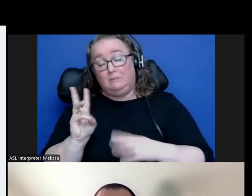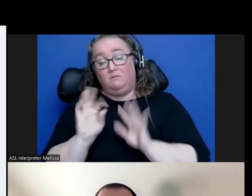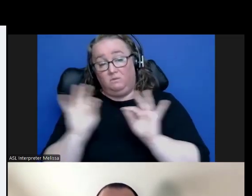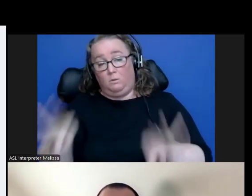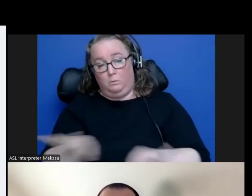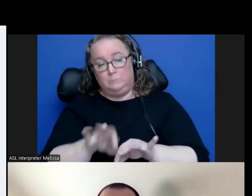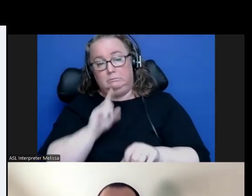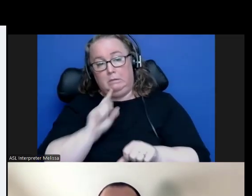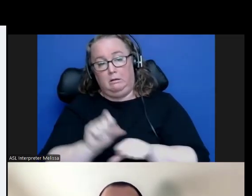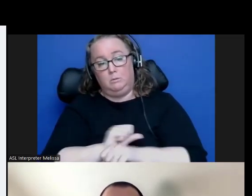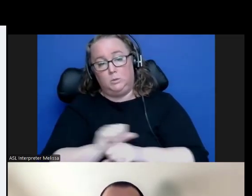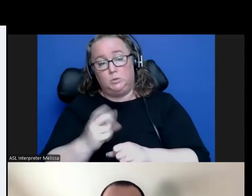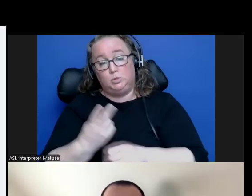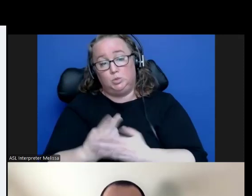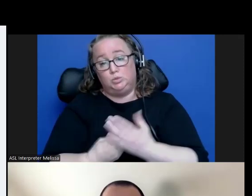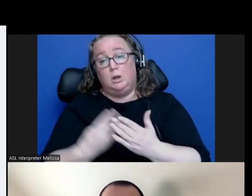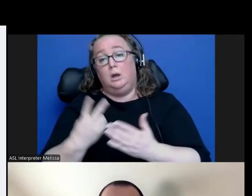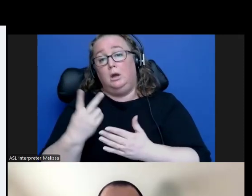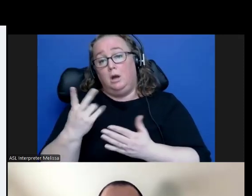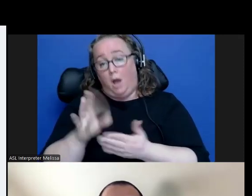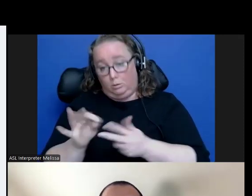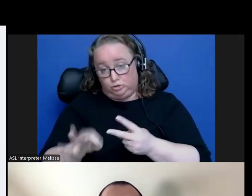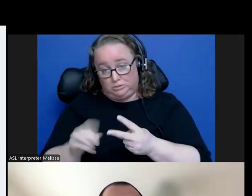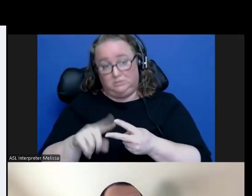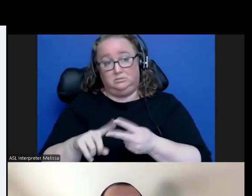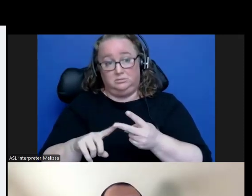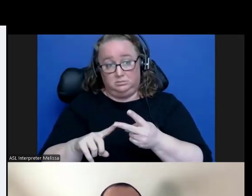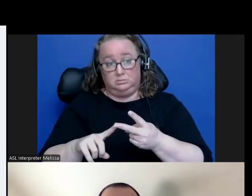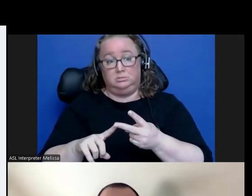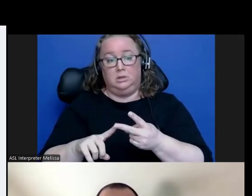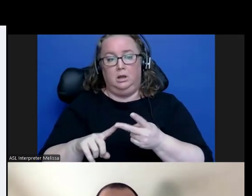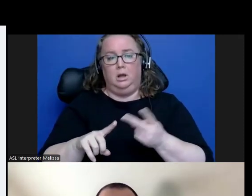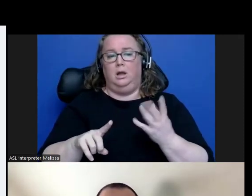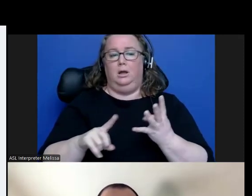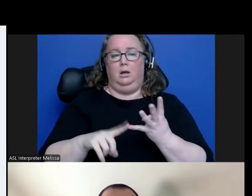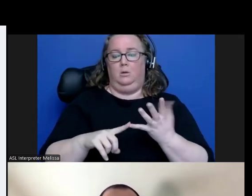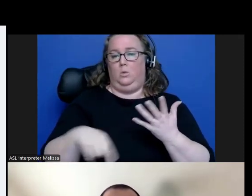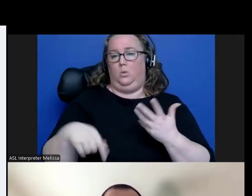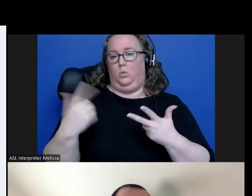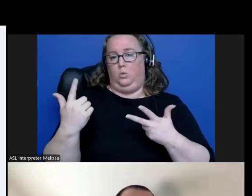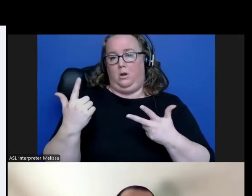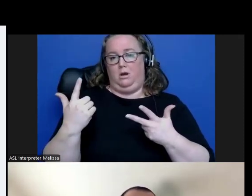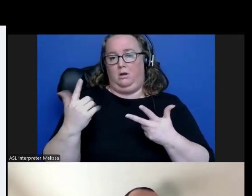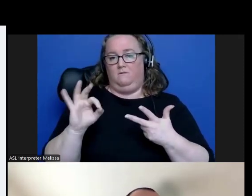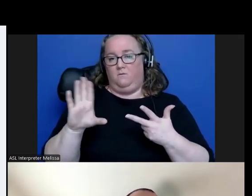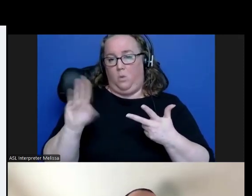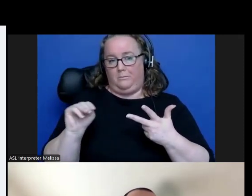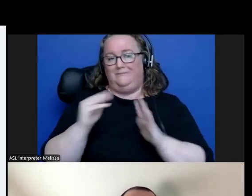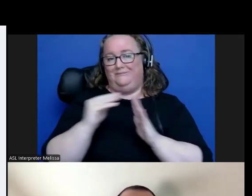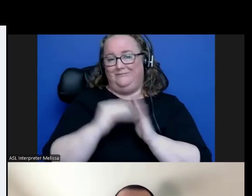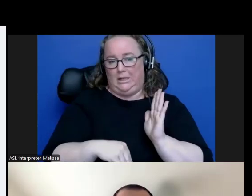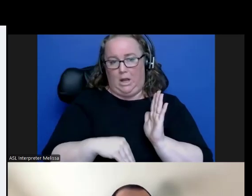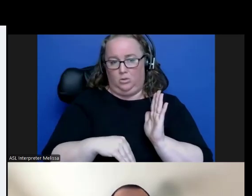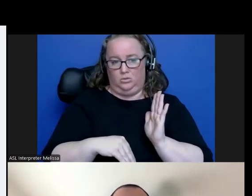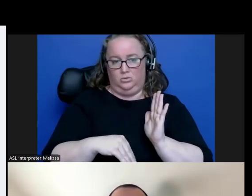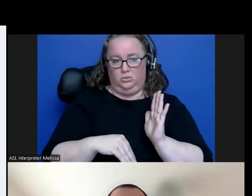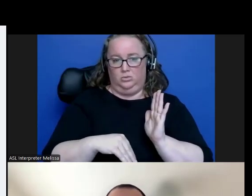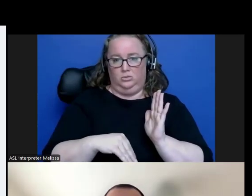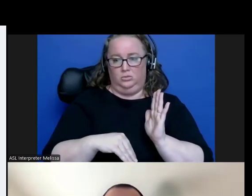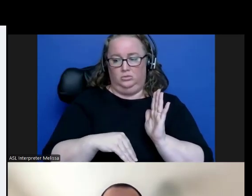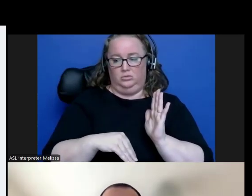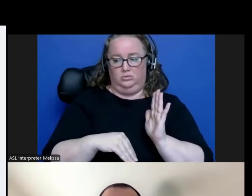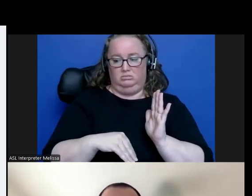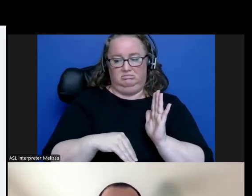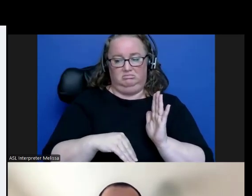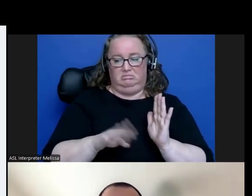of acute symptoms and restraint to prevent harm. And only one form was filled out in any way that could be understood as